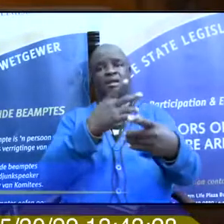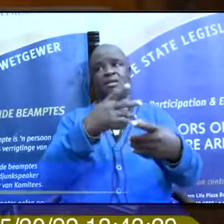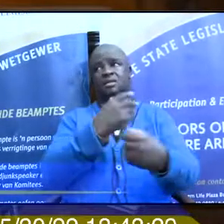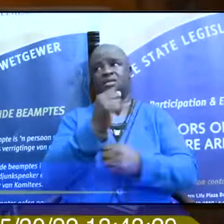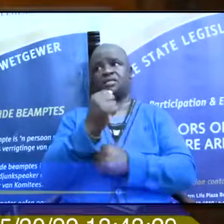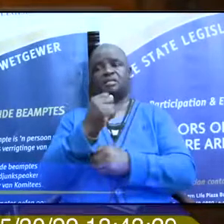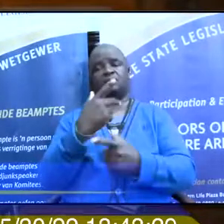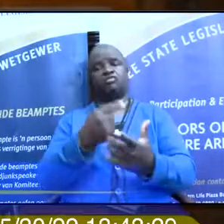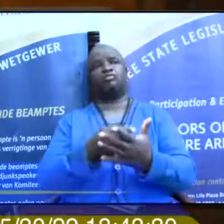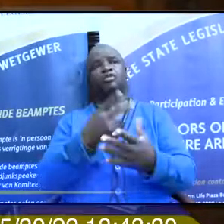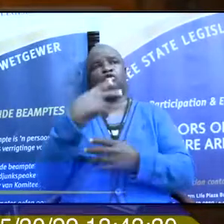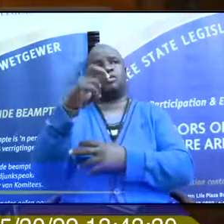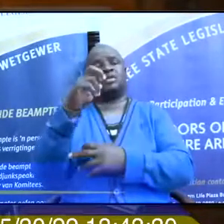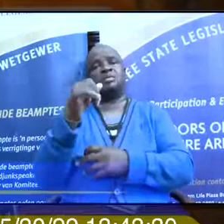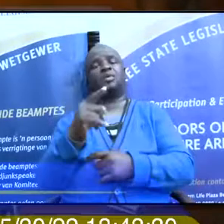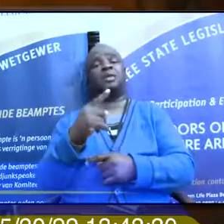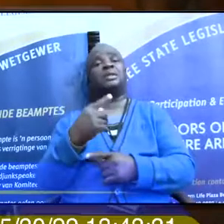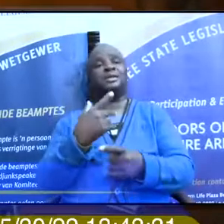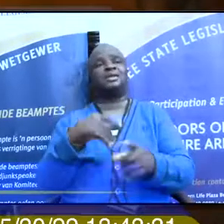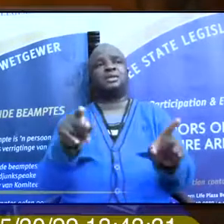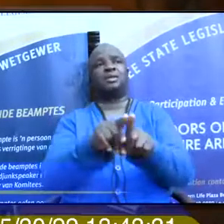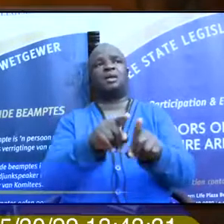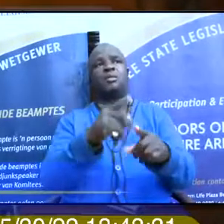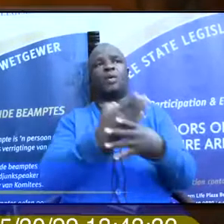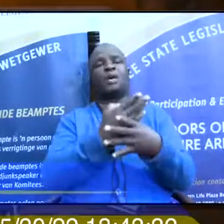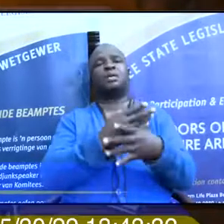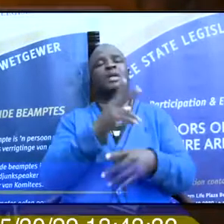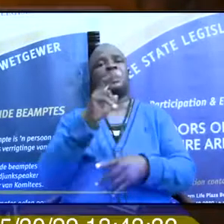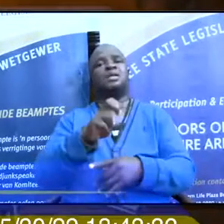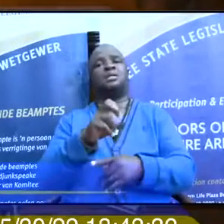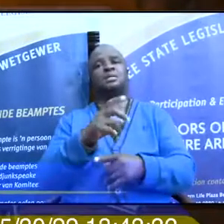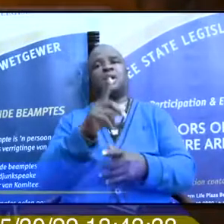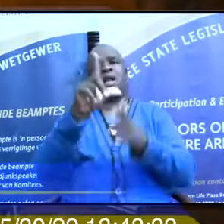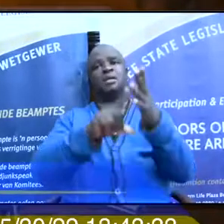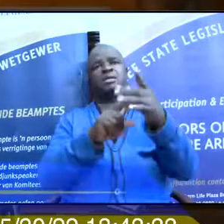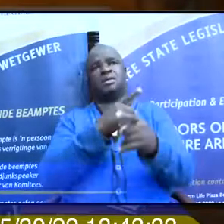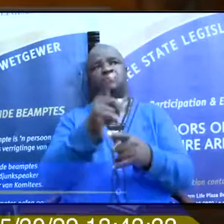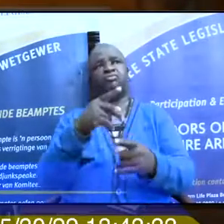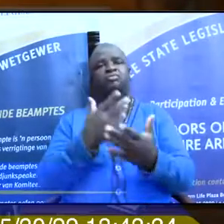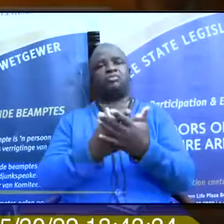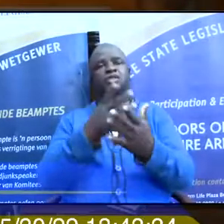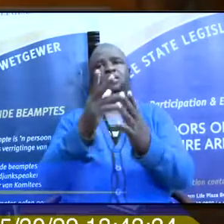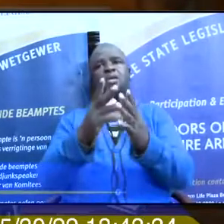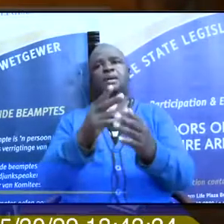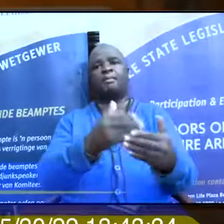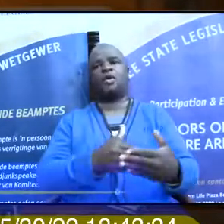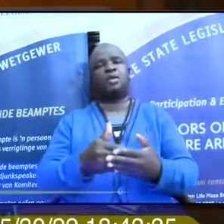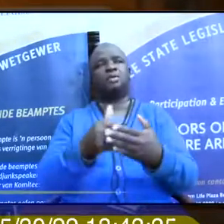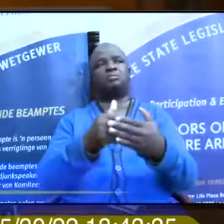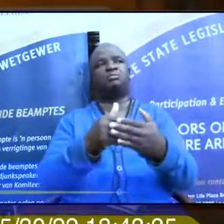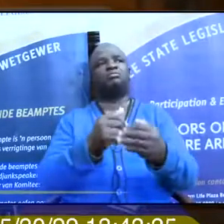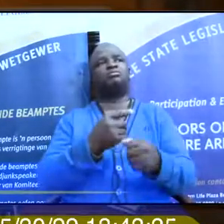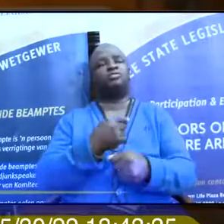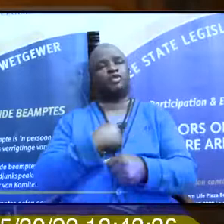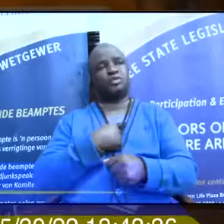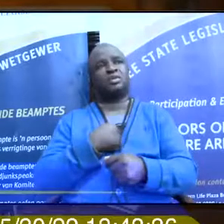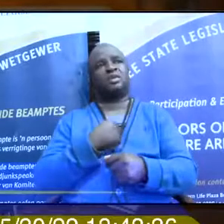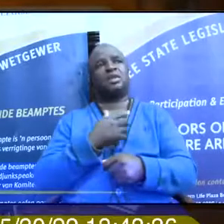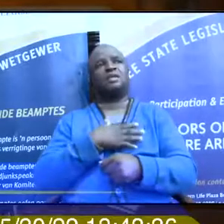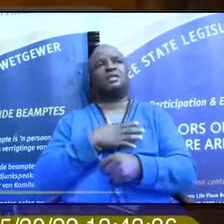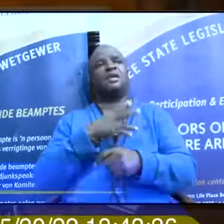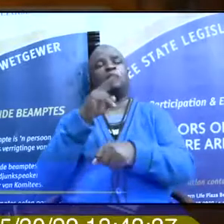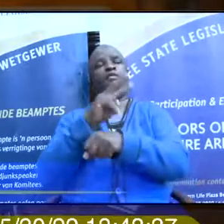service sector they are workers too they need your protection it is our view that